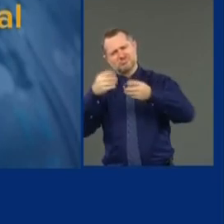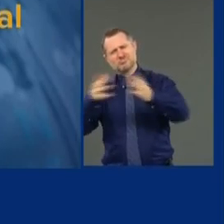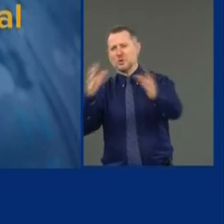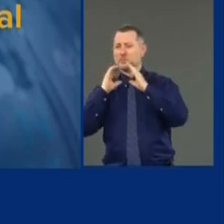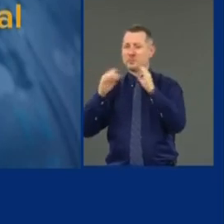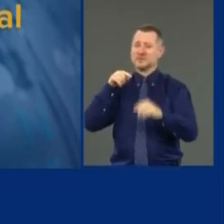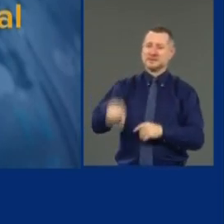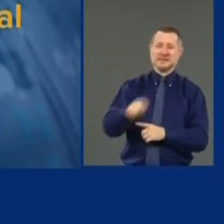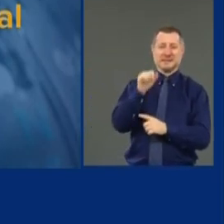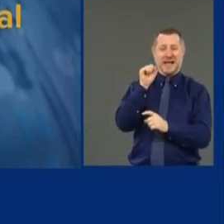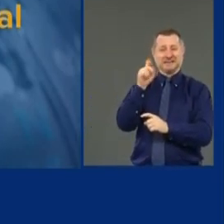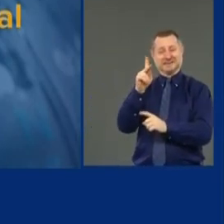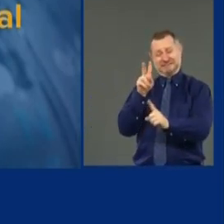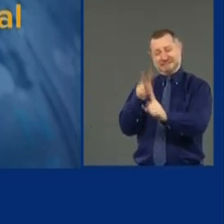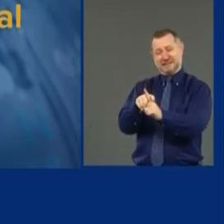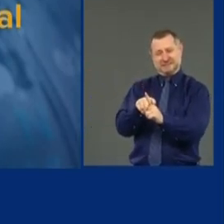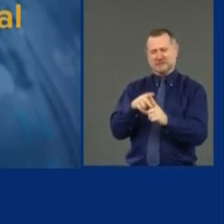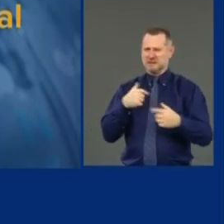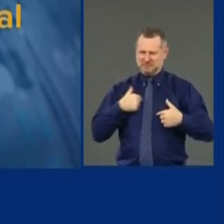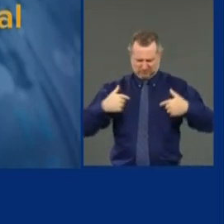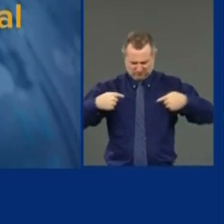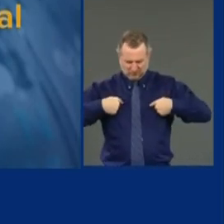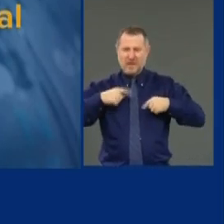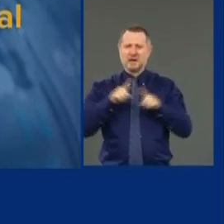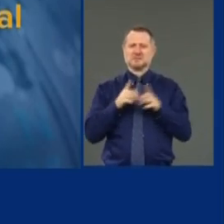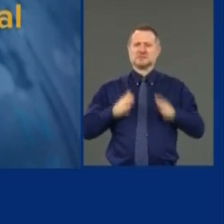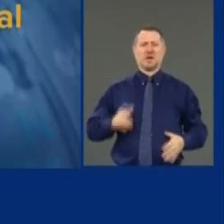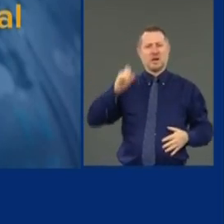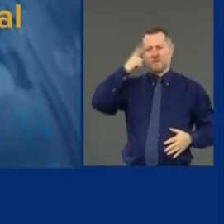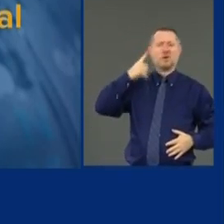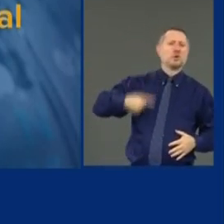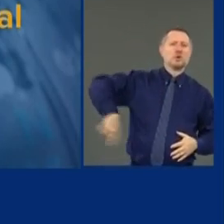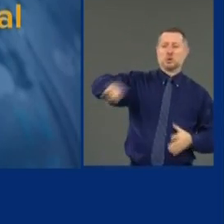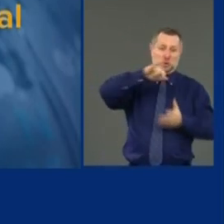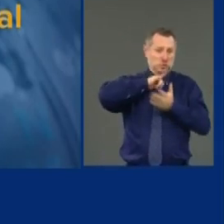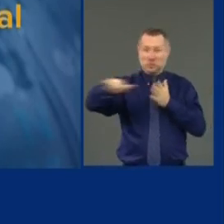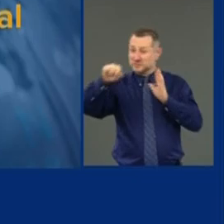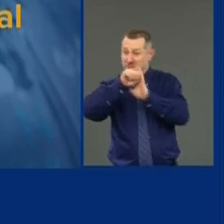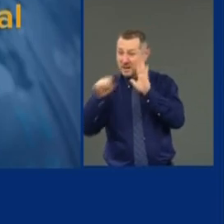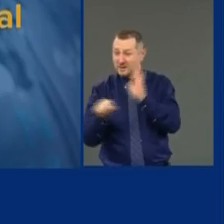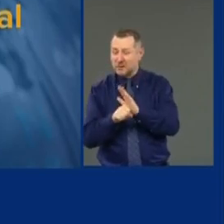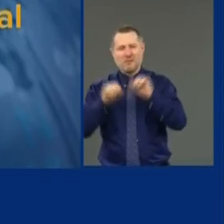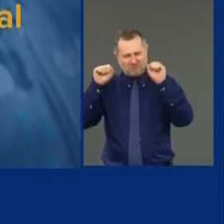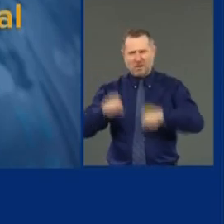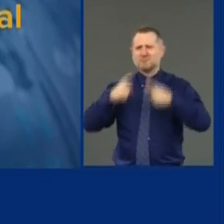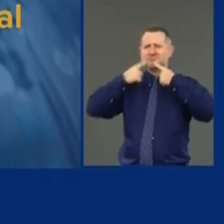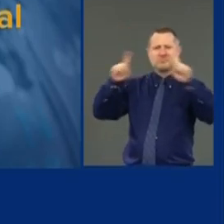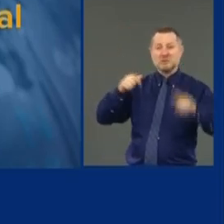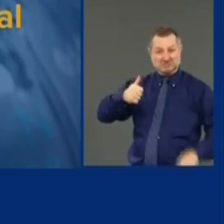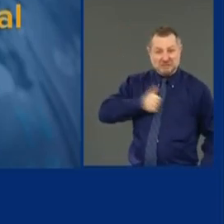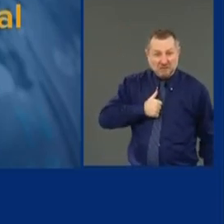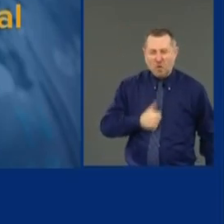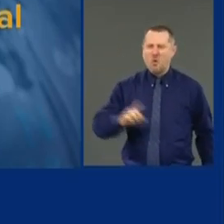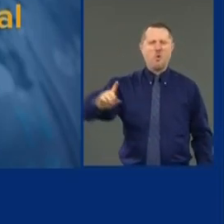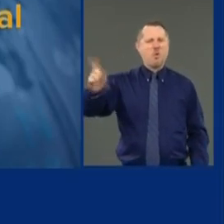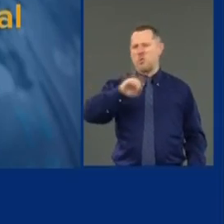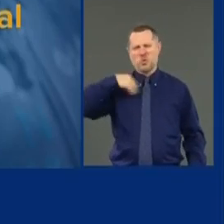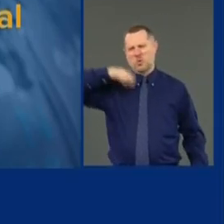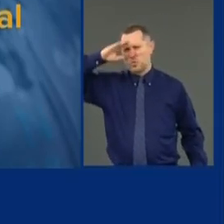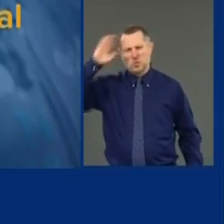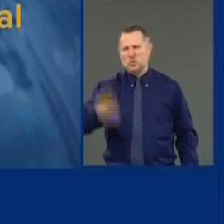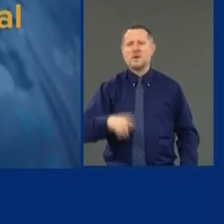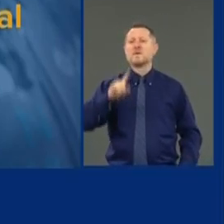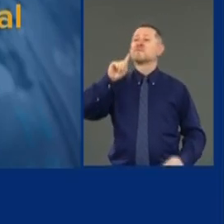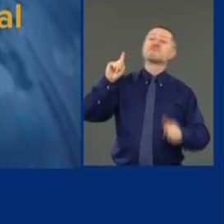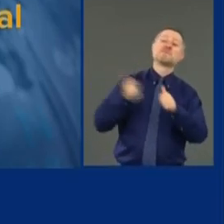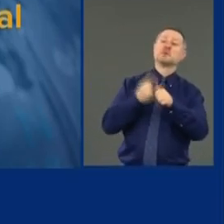government could ever accomplish. I knew that from day one. I know what government can do. I know what government can't